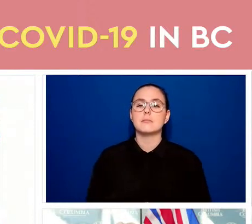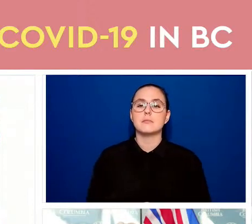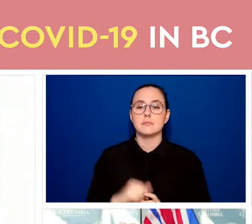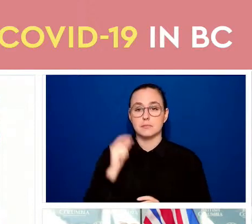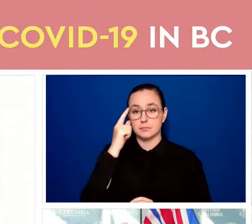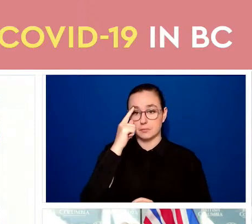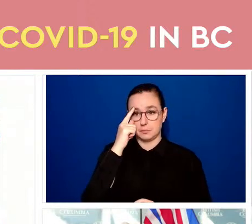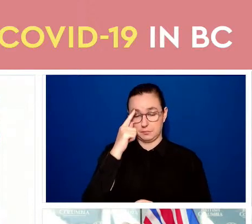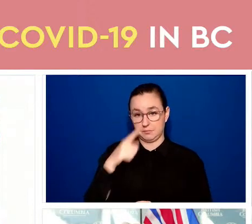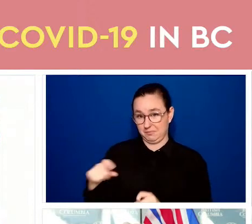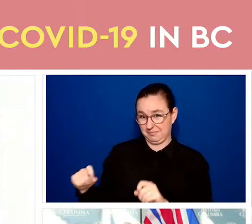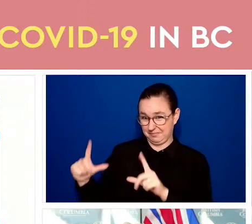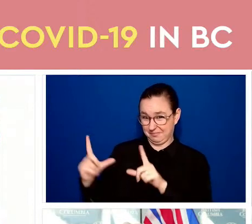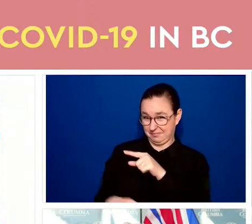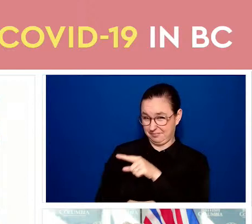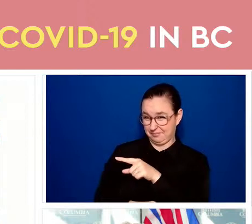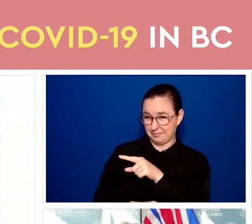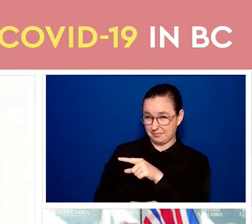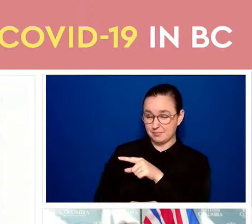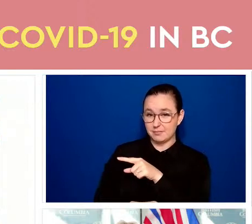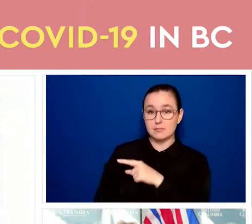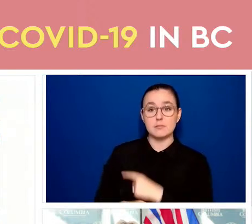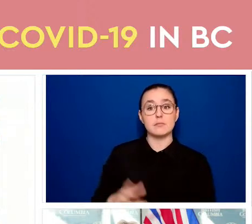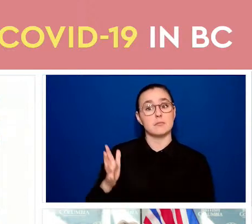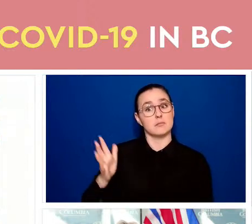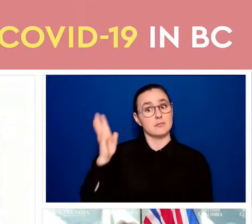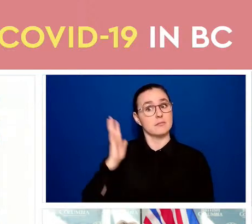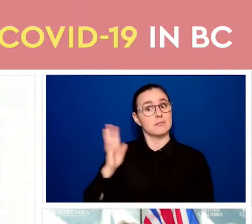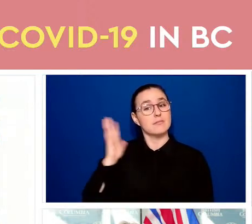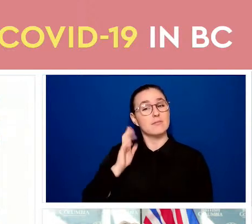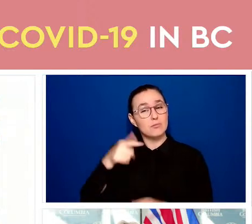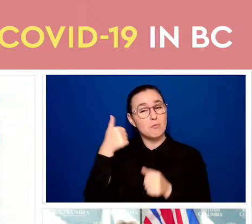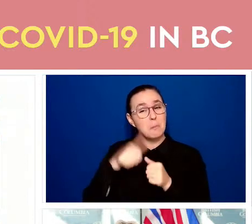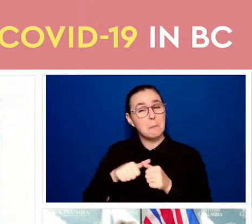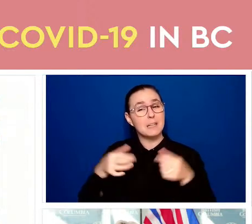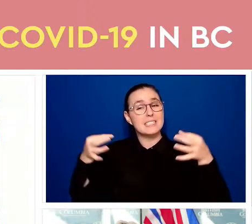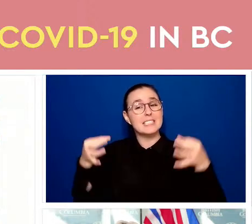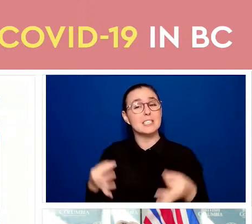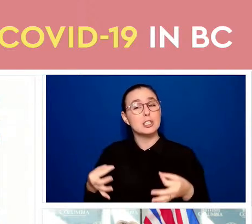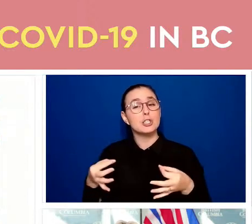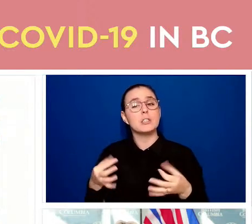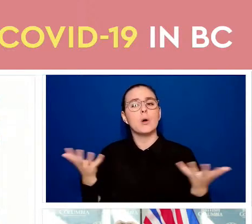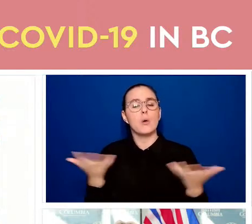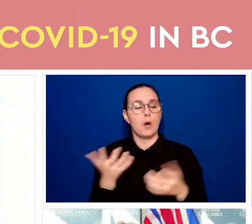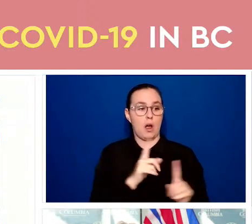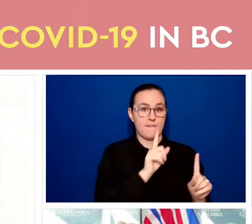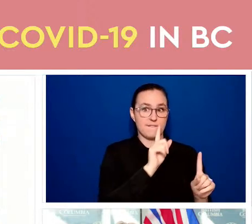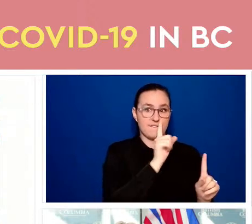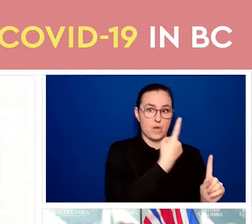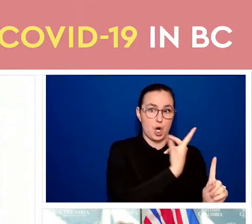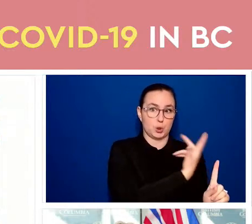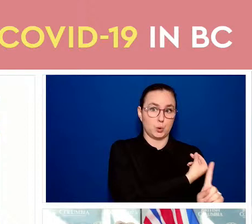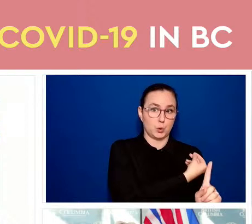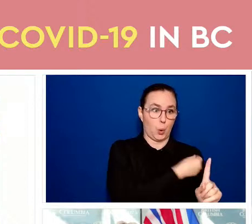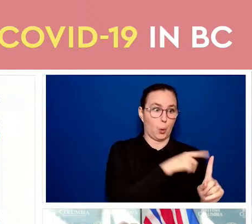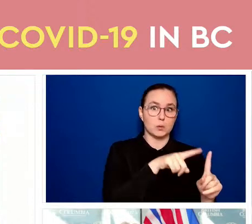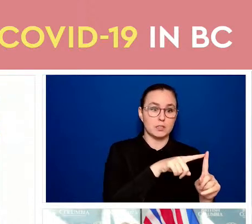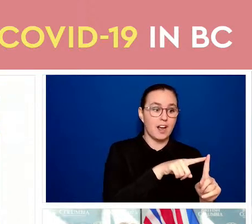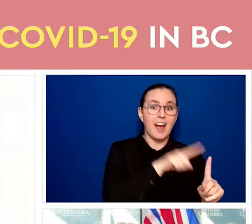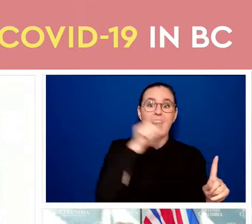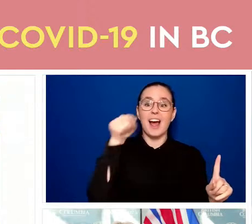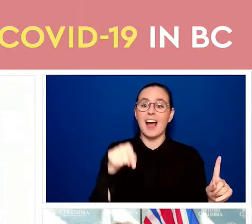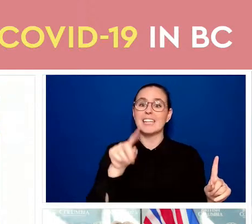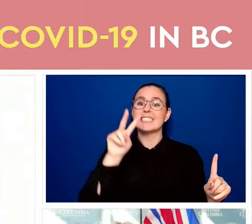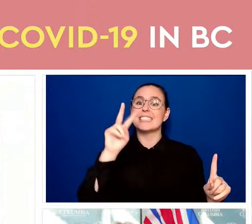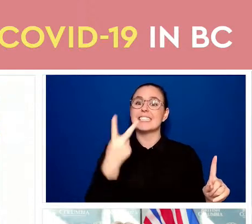one of the key decisions that we made early on was about the interval between dose 1 and dose 2, and how do we protect